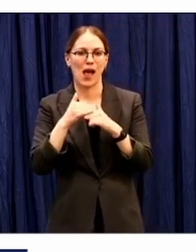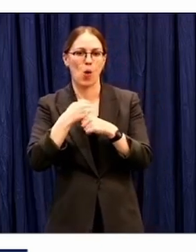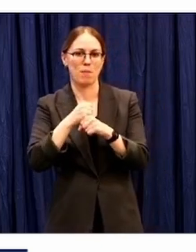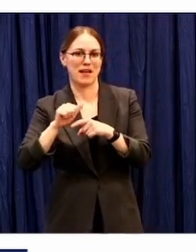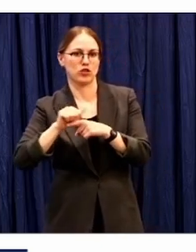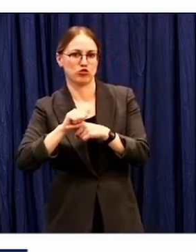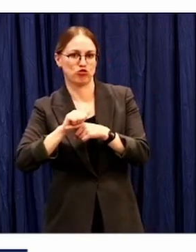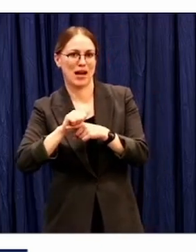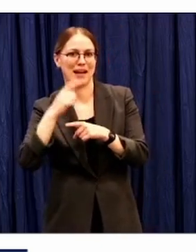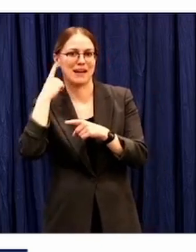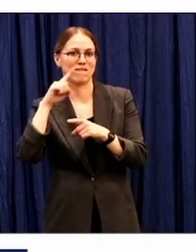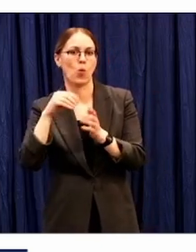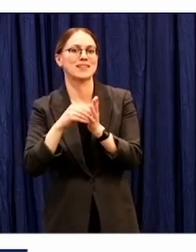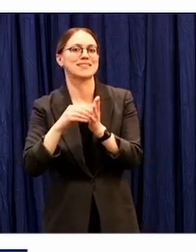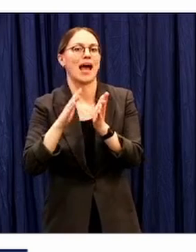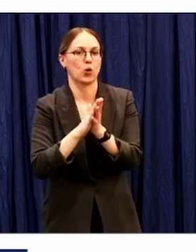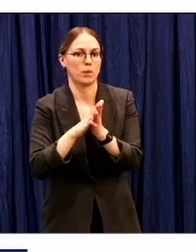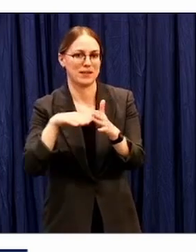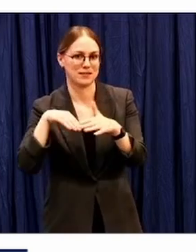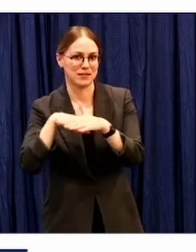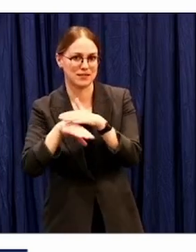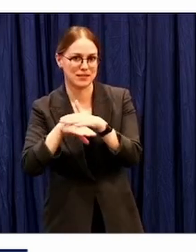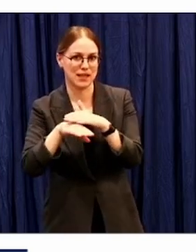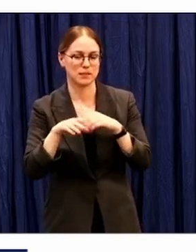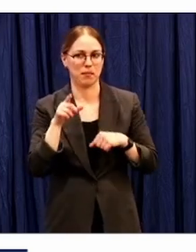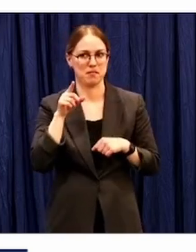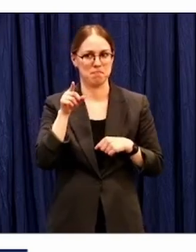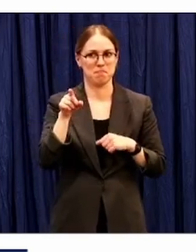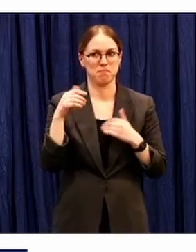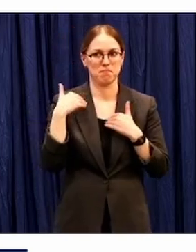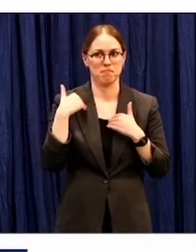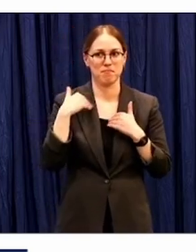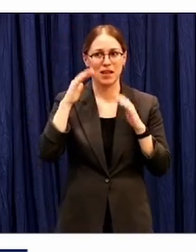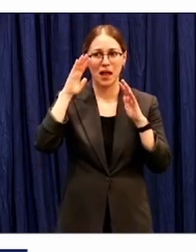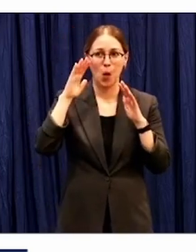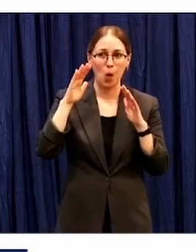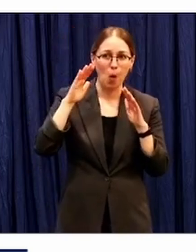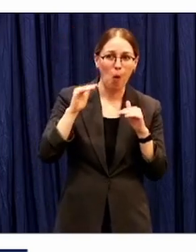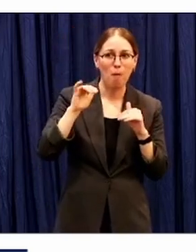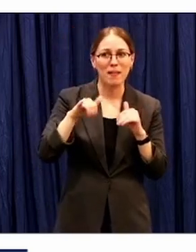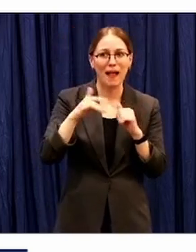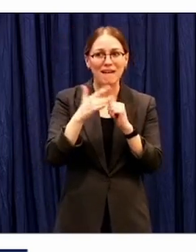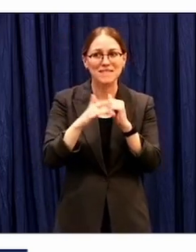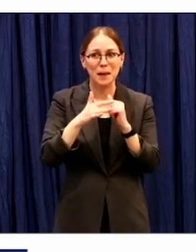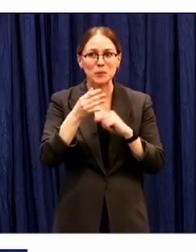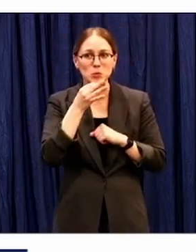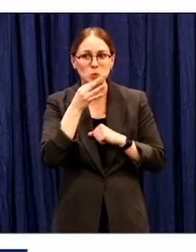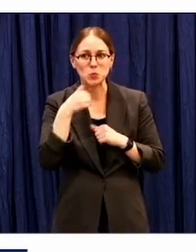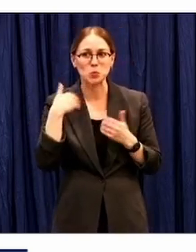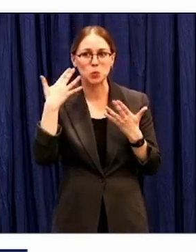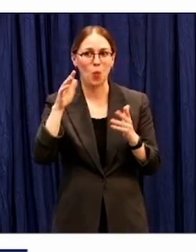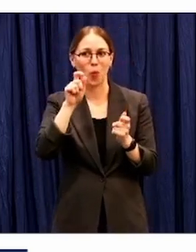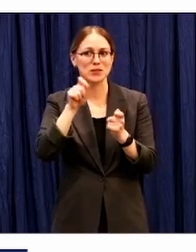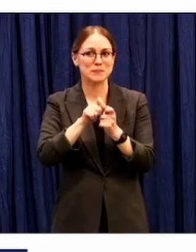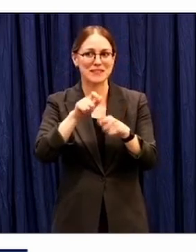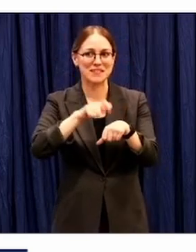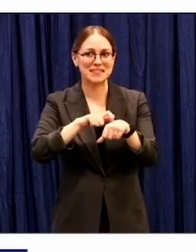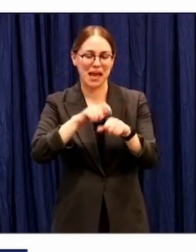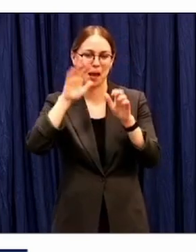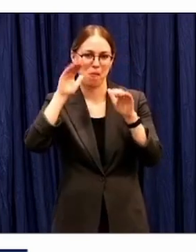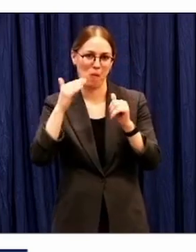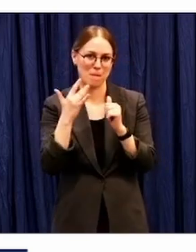types accessibly. We're hoping to have that, I'm not quite sure on timeline, but soon.